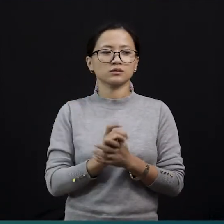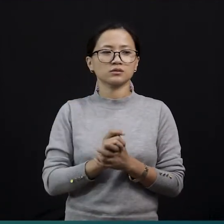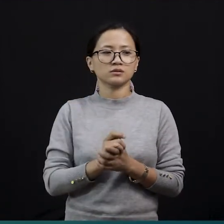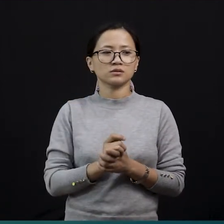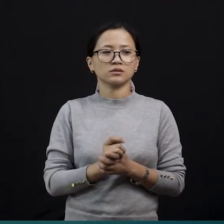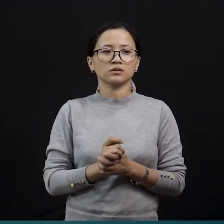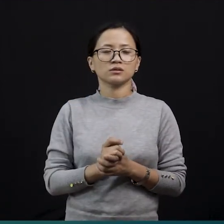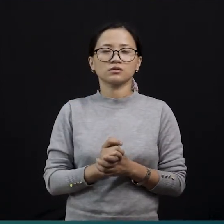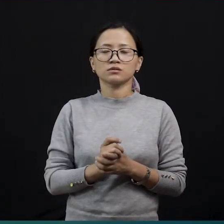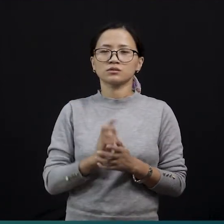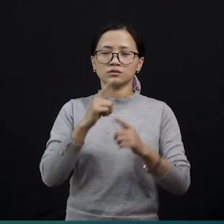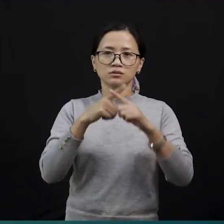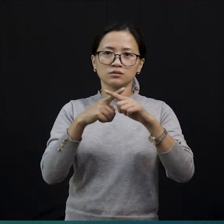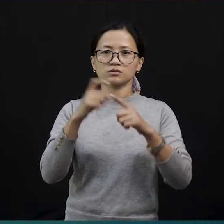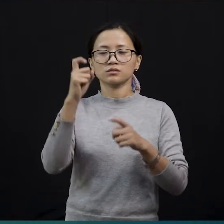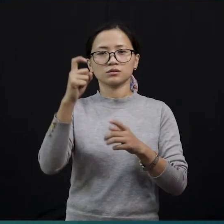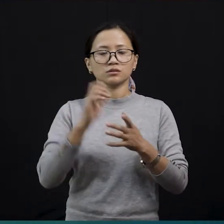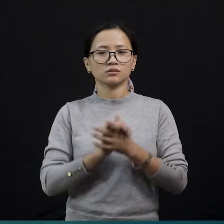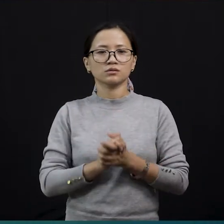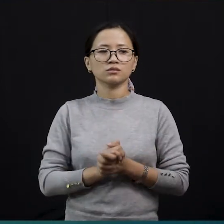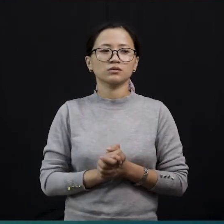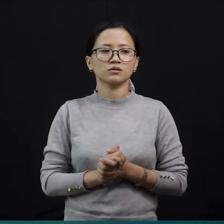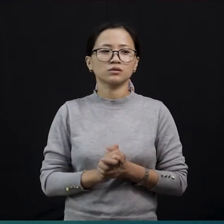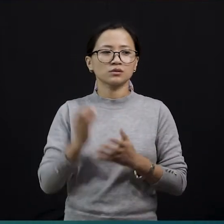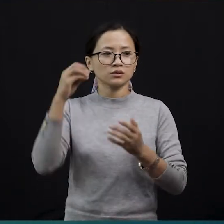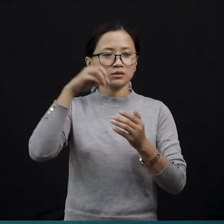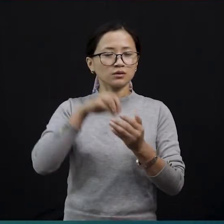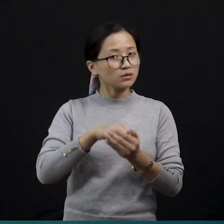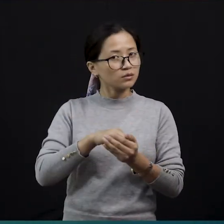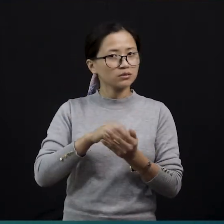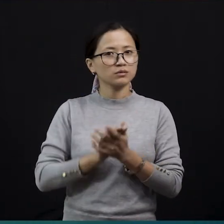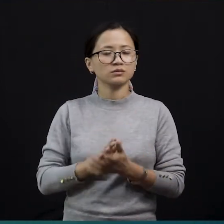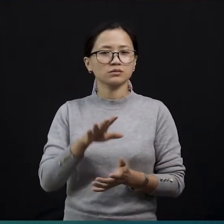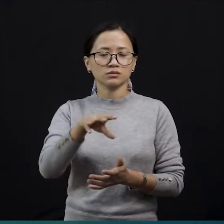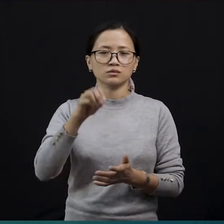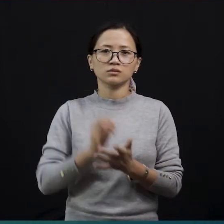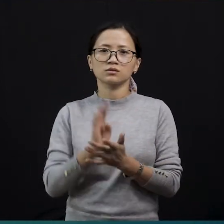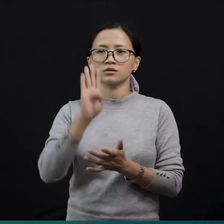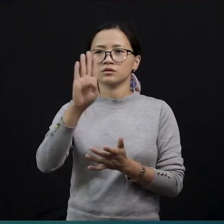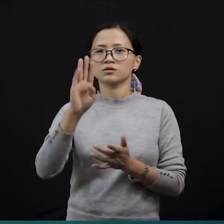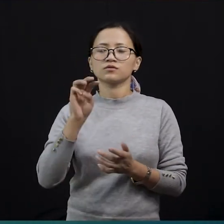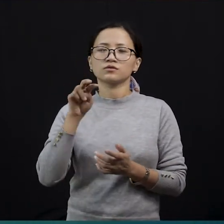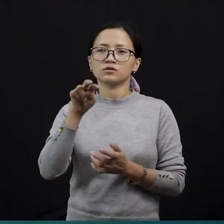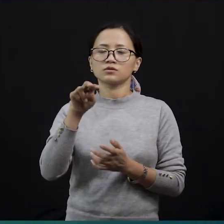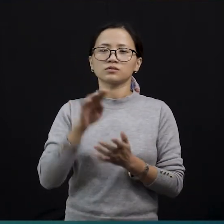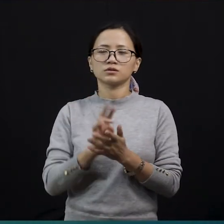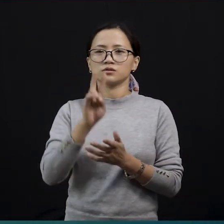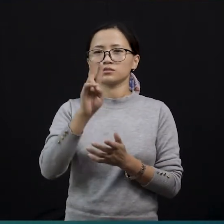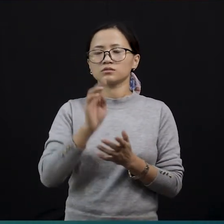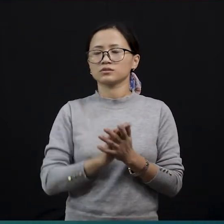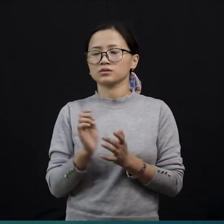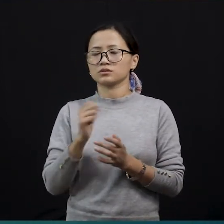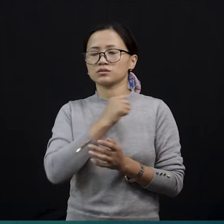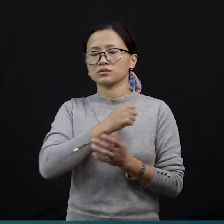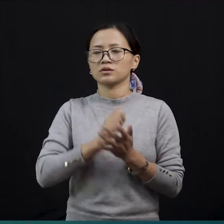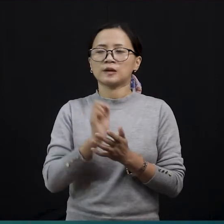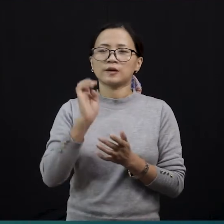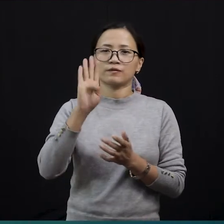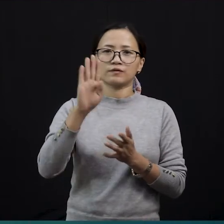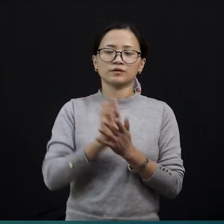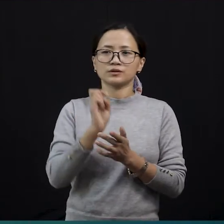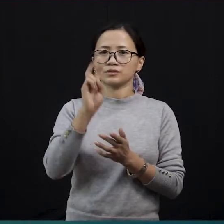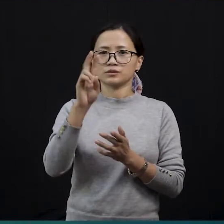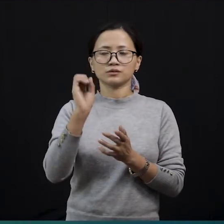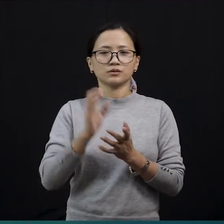and 60 into 7. When you put it, you will get 420, right? So